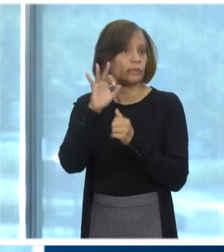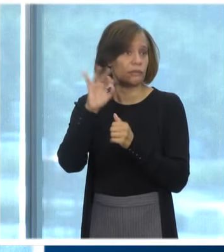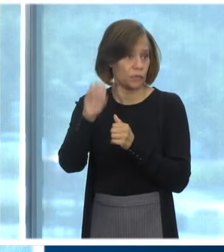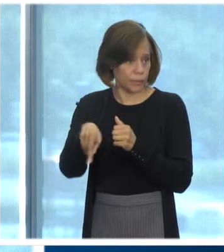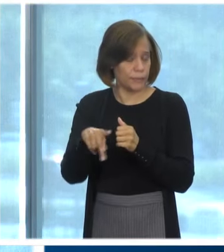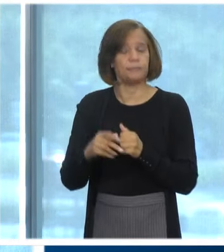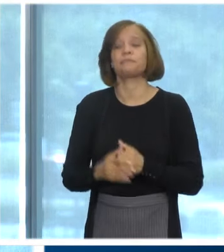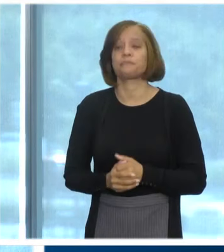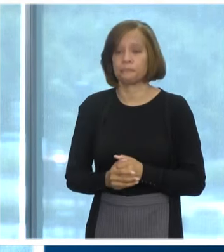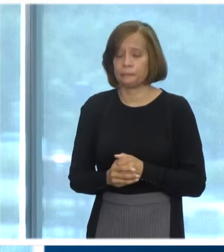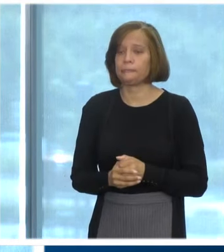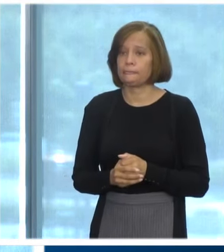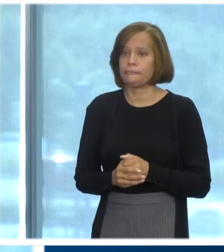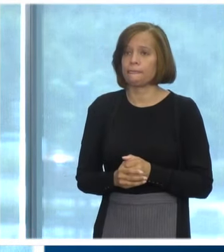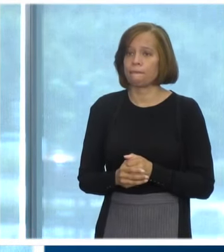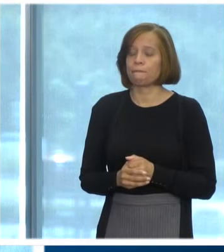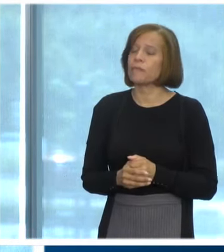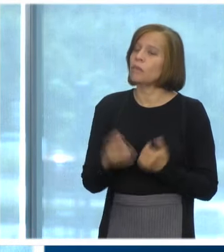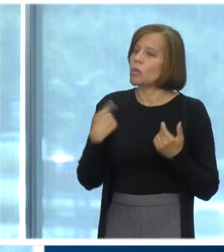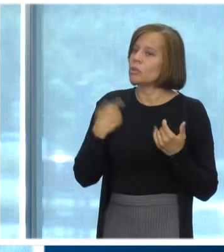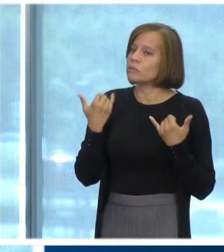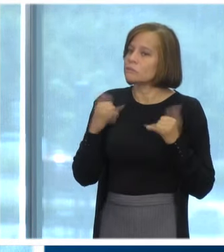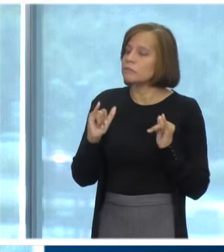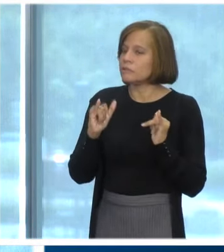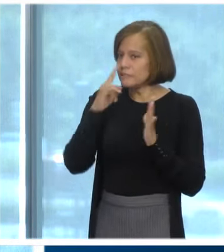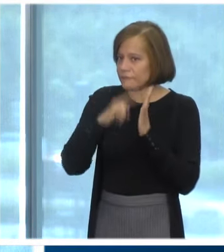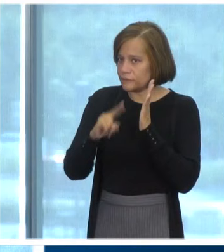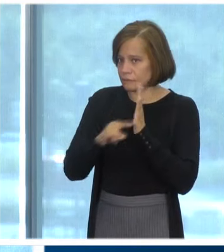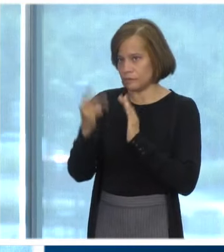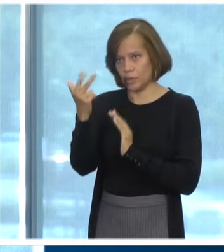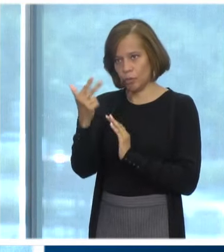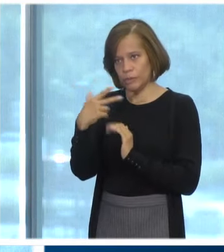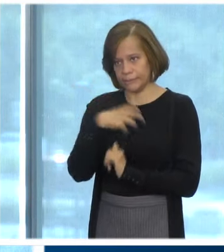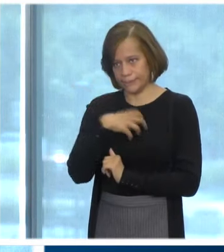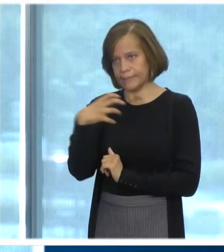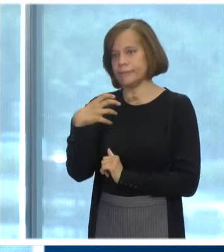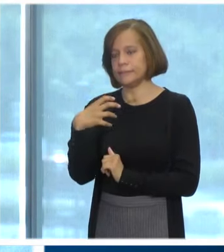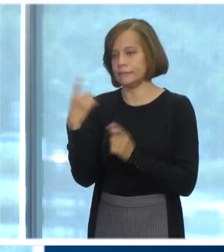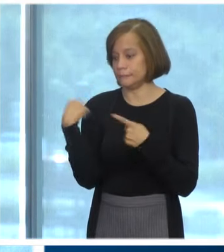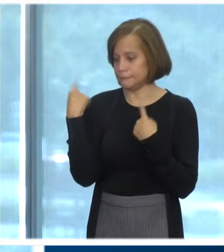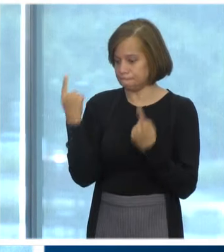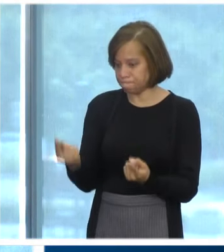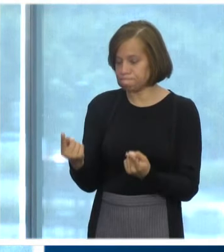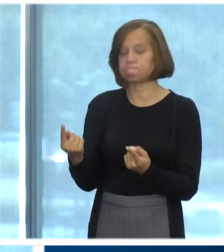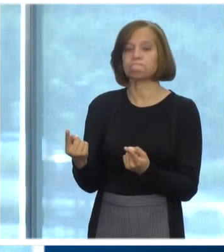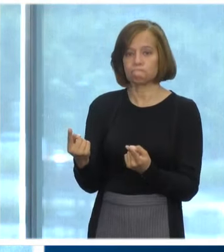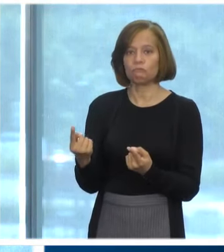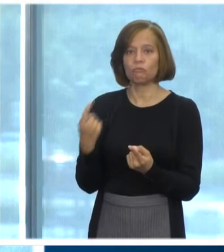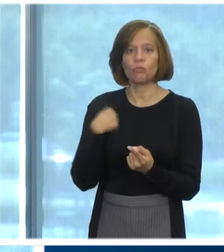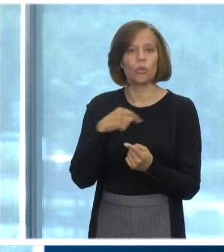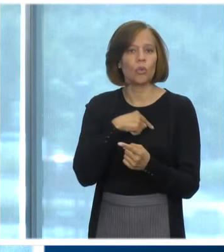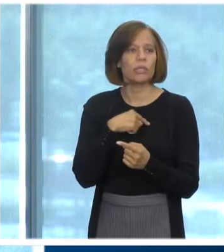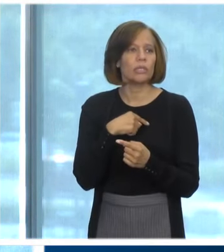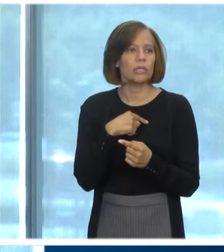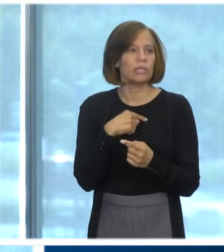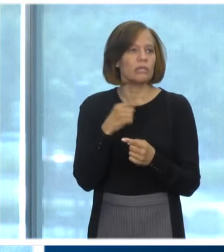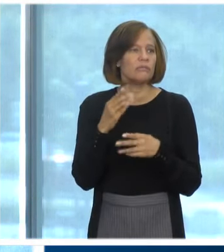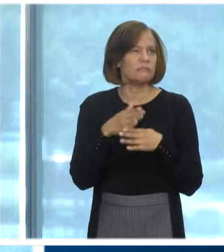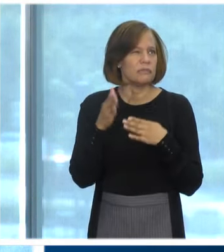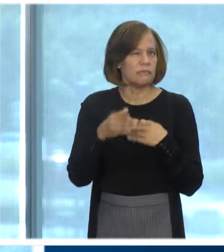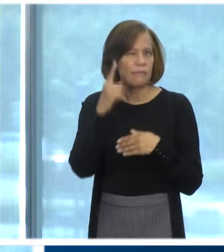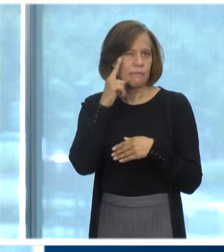As I mentioned, at this point, we're still investigating 13 complaints. To date, we have concluded, I think now we're